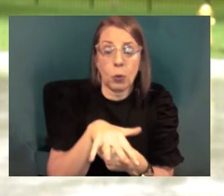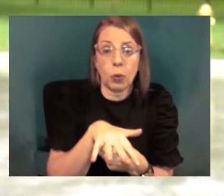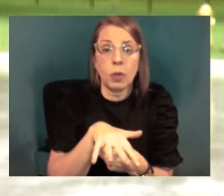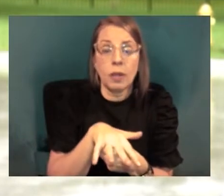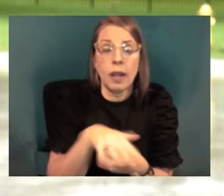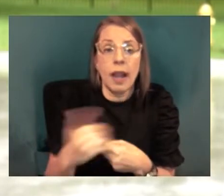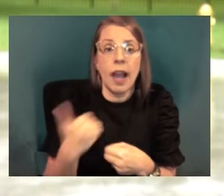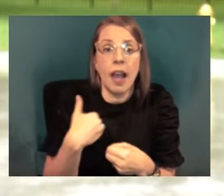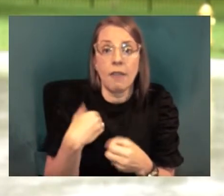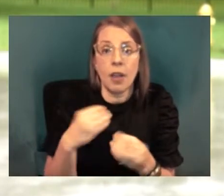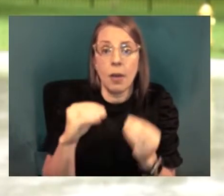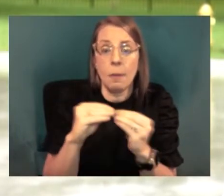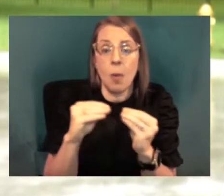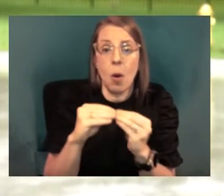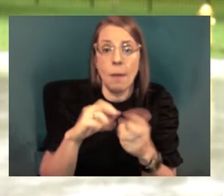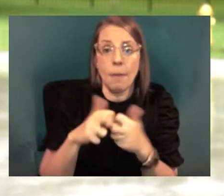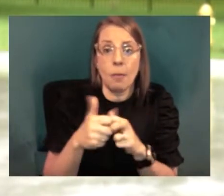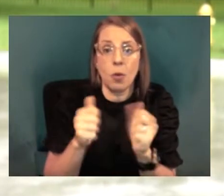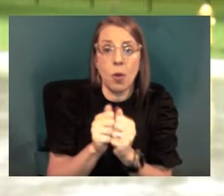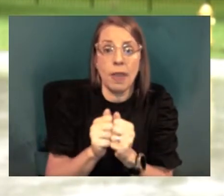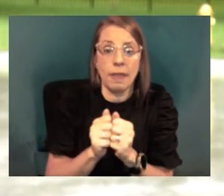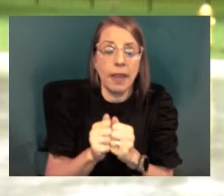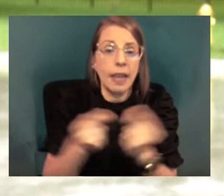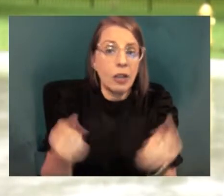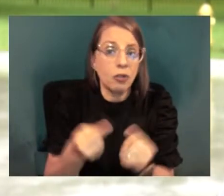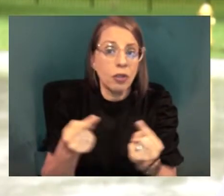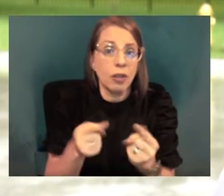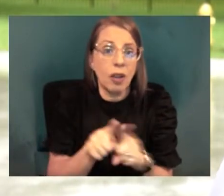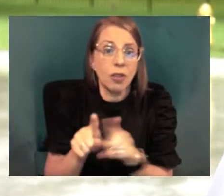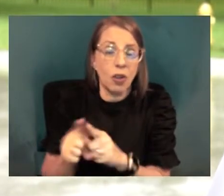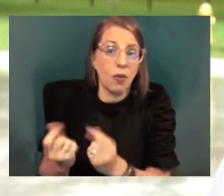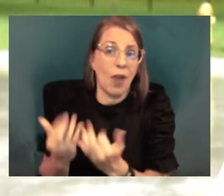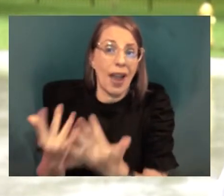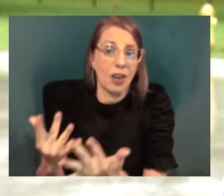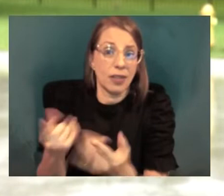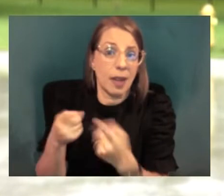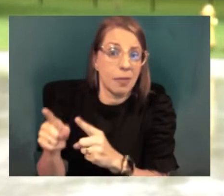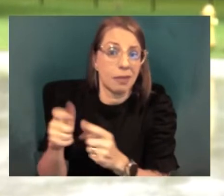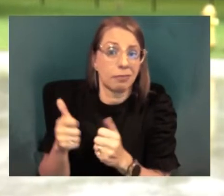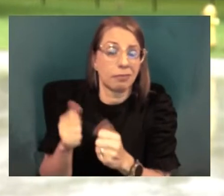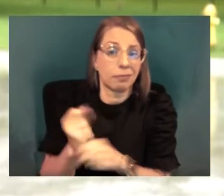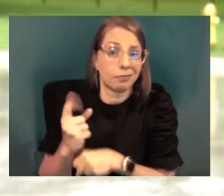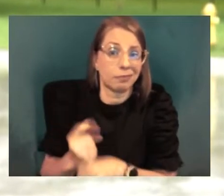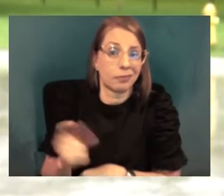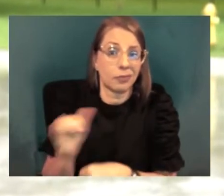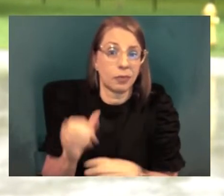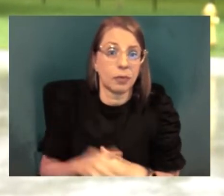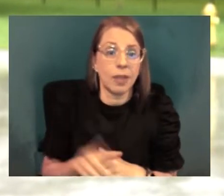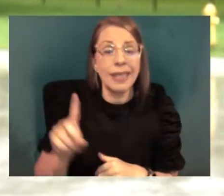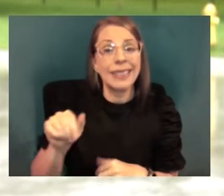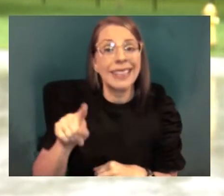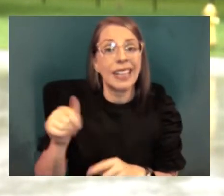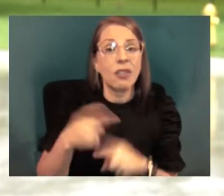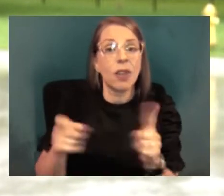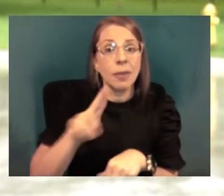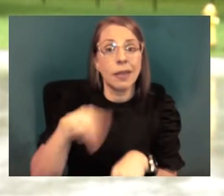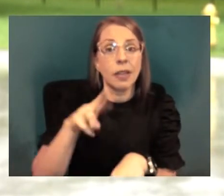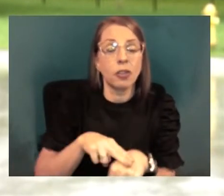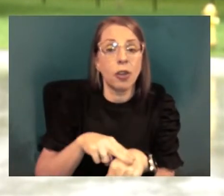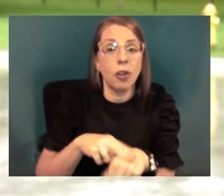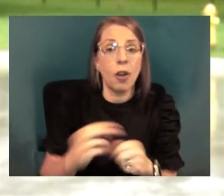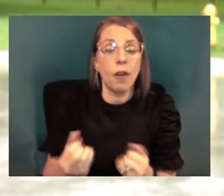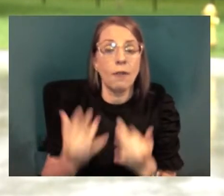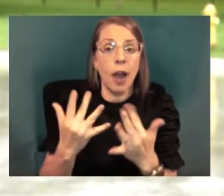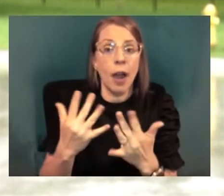problem with injuries than we do fires, but we do have fires every year. Just a little bit of data from the National Fire Protection